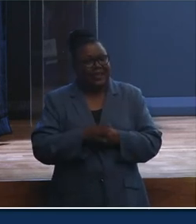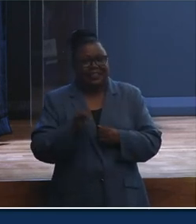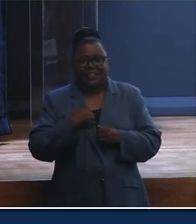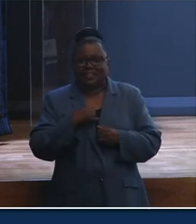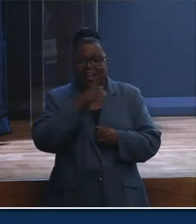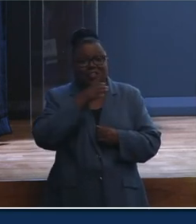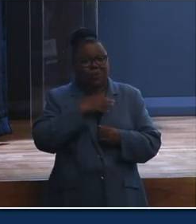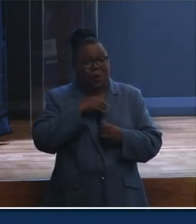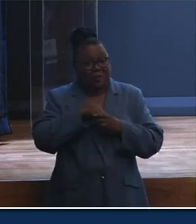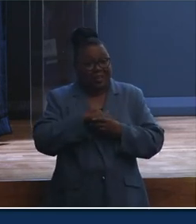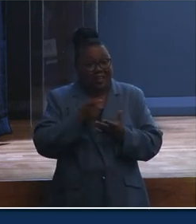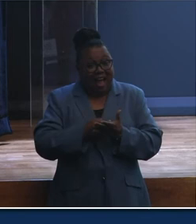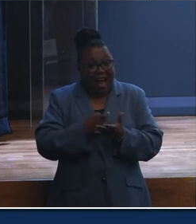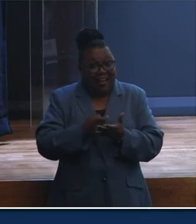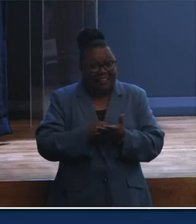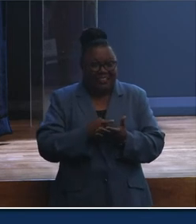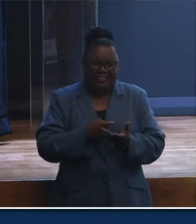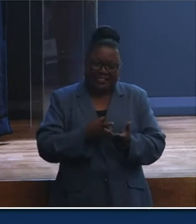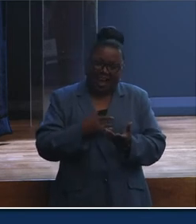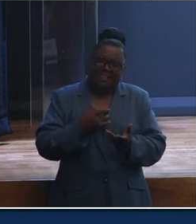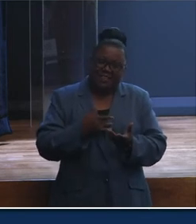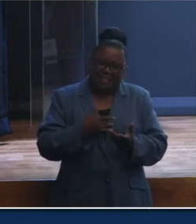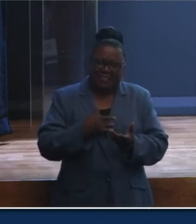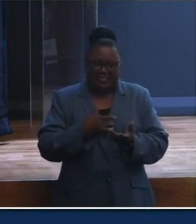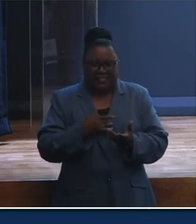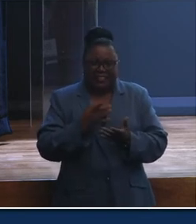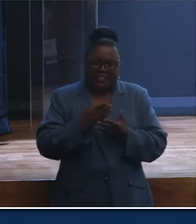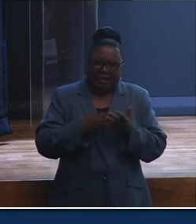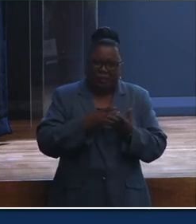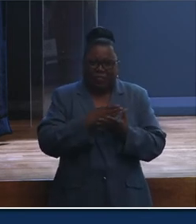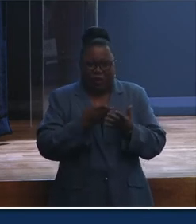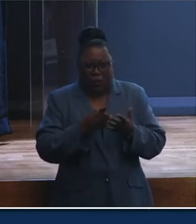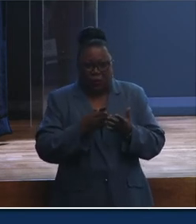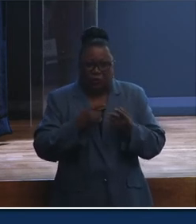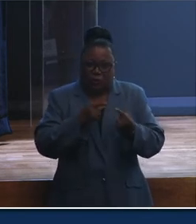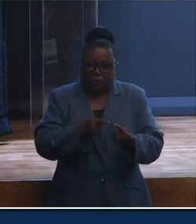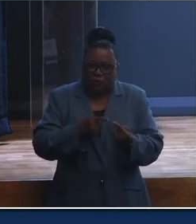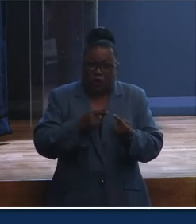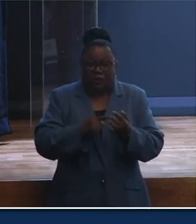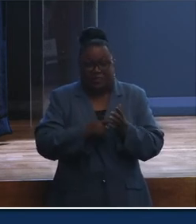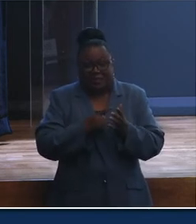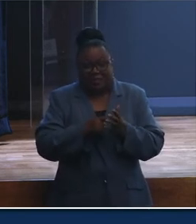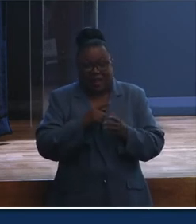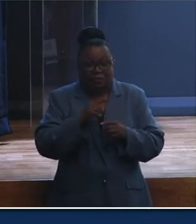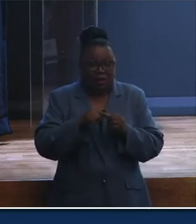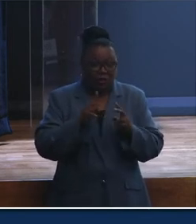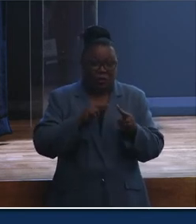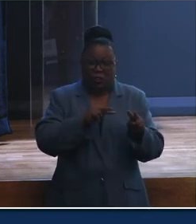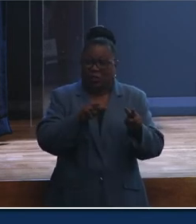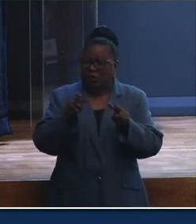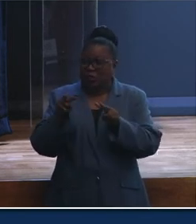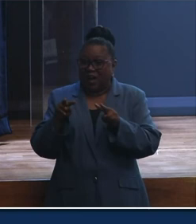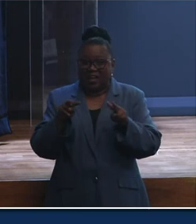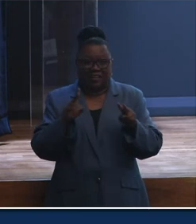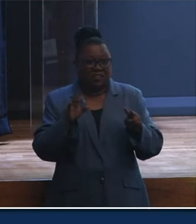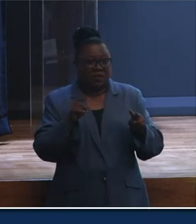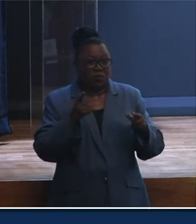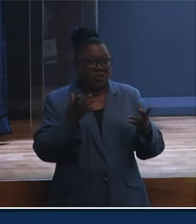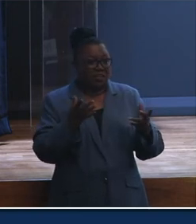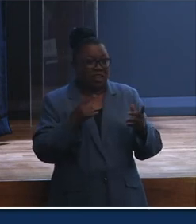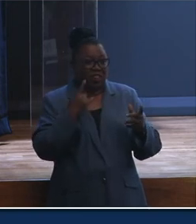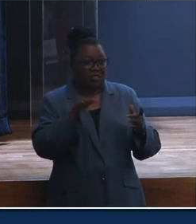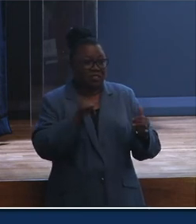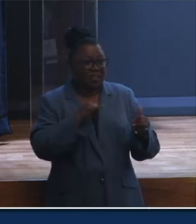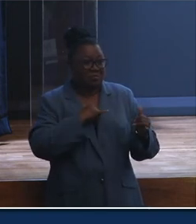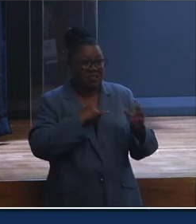as a woman in hockey, I have felt some of those struggles at times where you look around, you're like, no one here